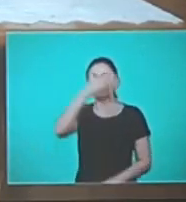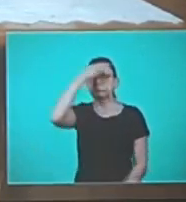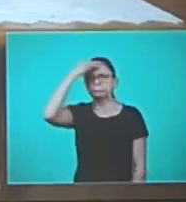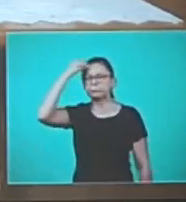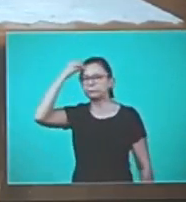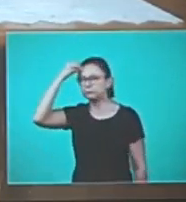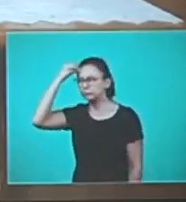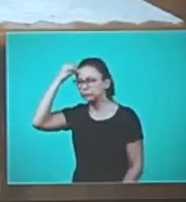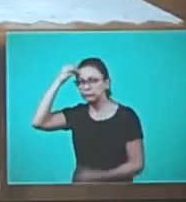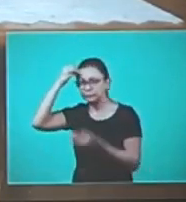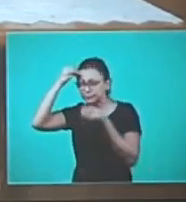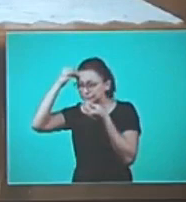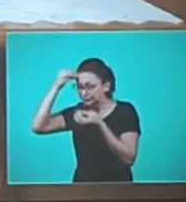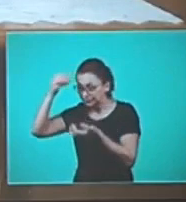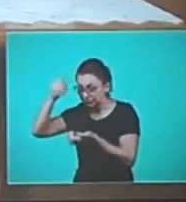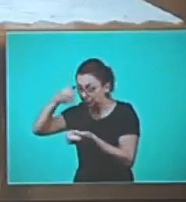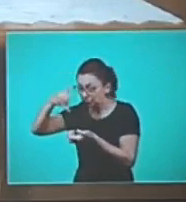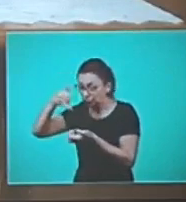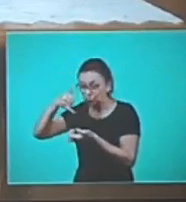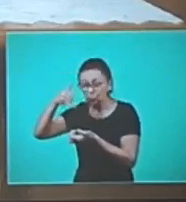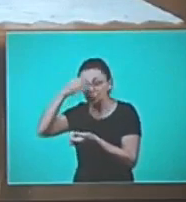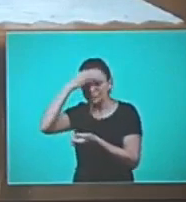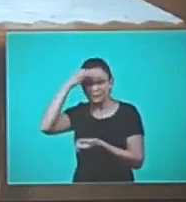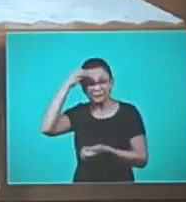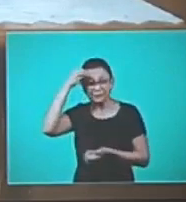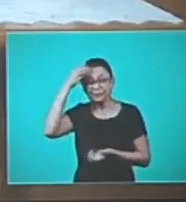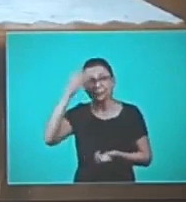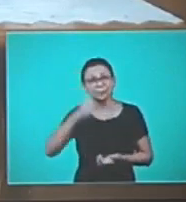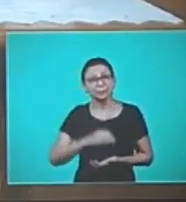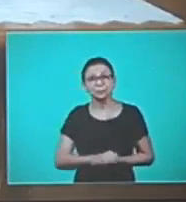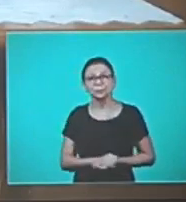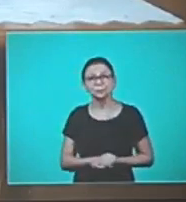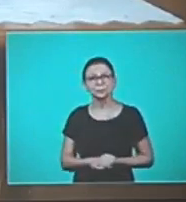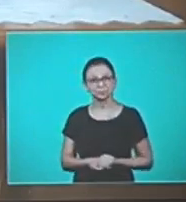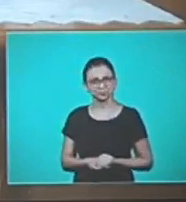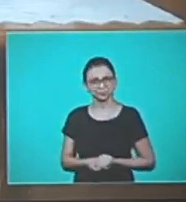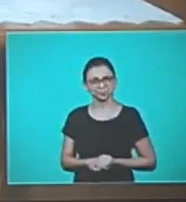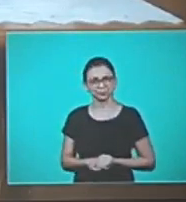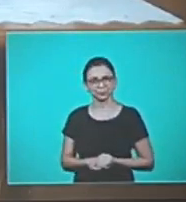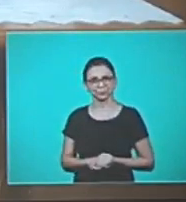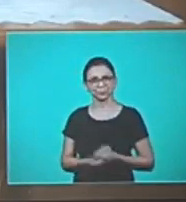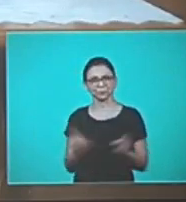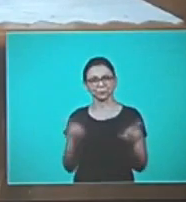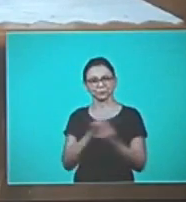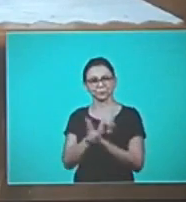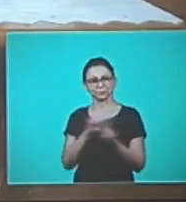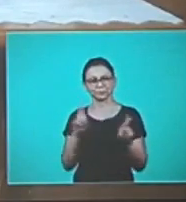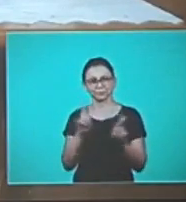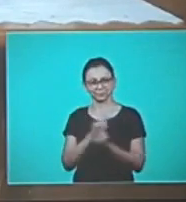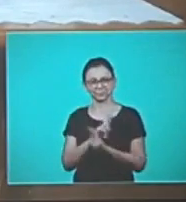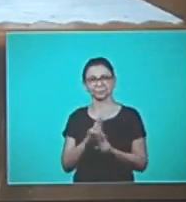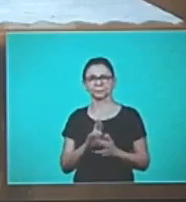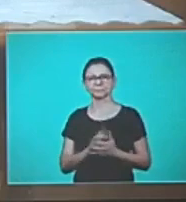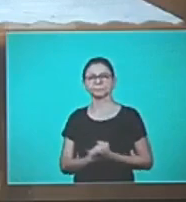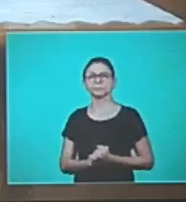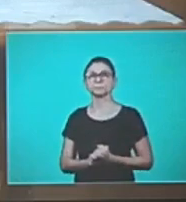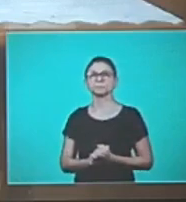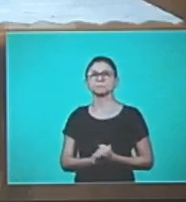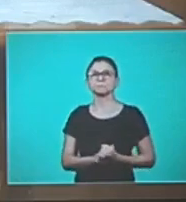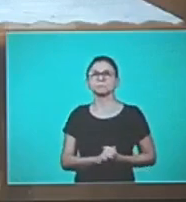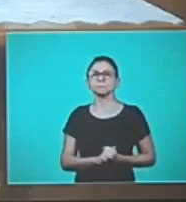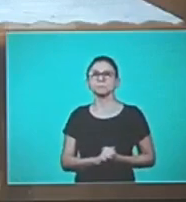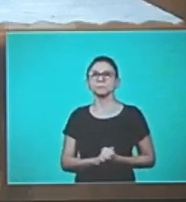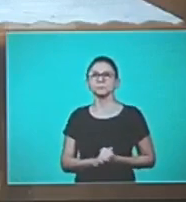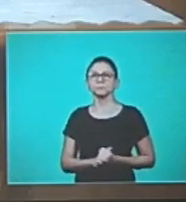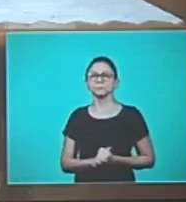they forgot to get ready. They went to another direction. But we are using what the brethren